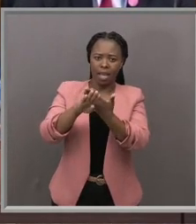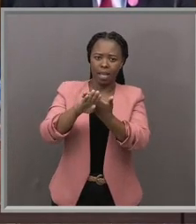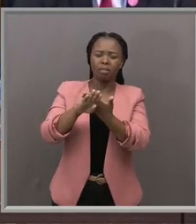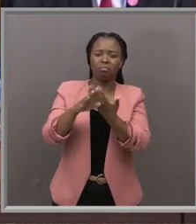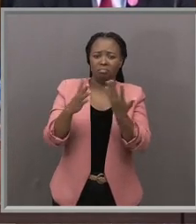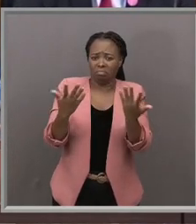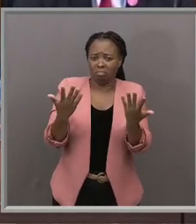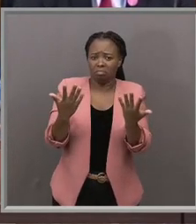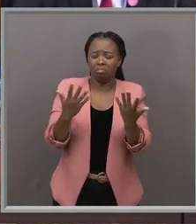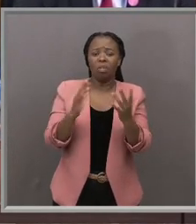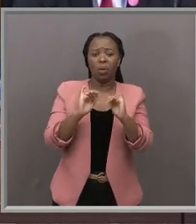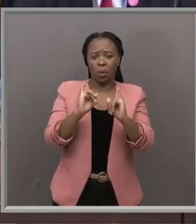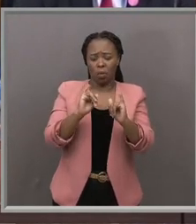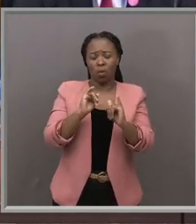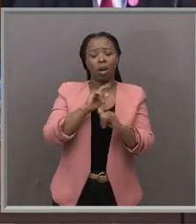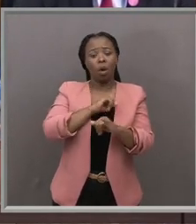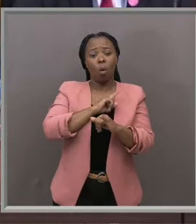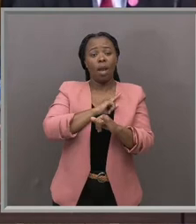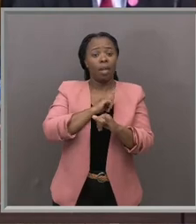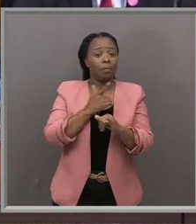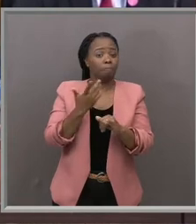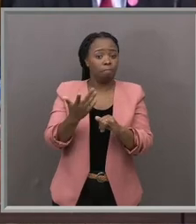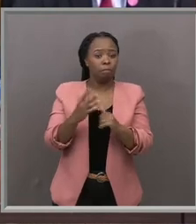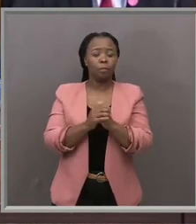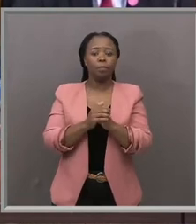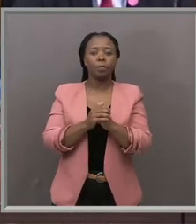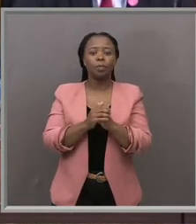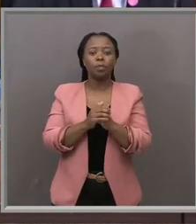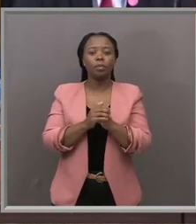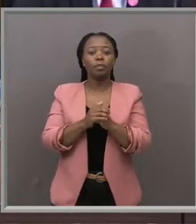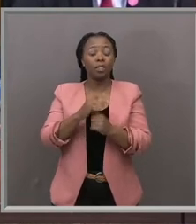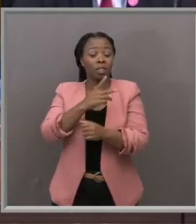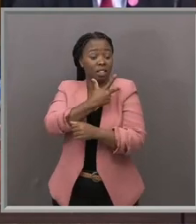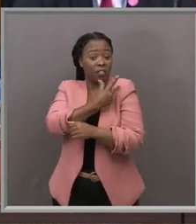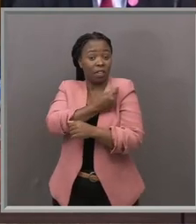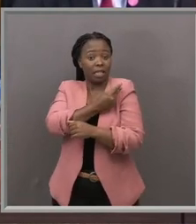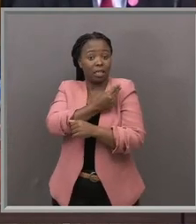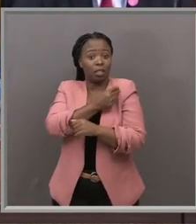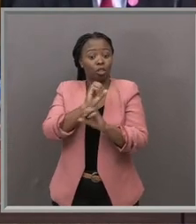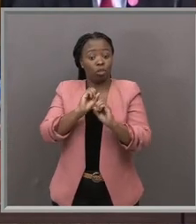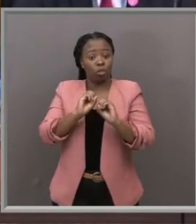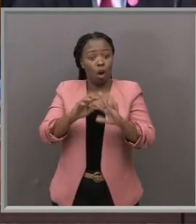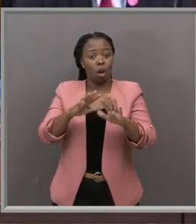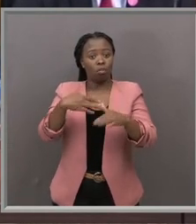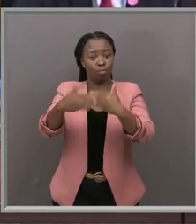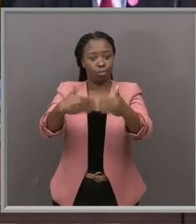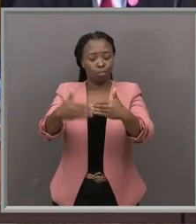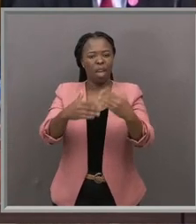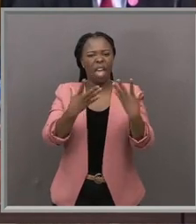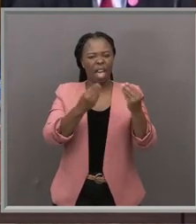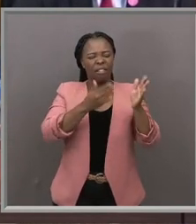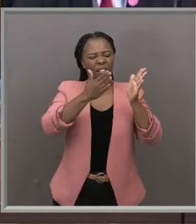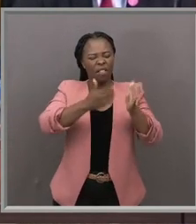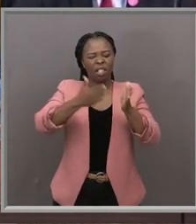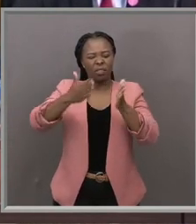vaccines, especially because the rollout of the vaccines has got different phases and may happen over time. In